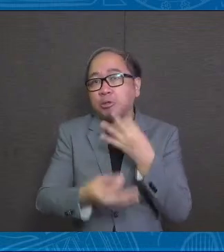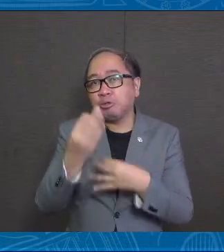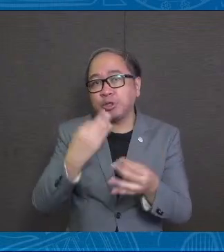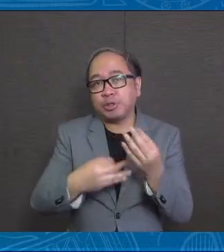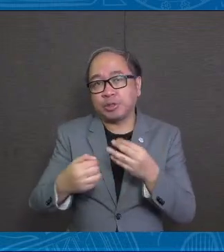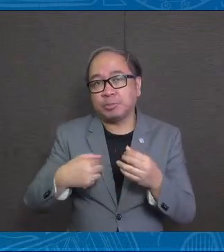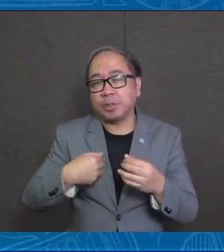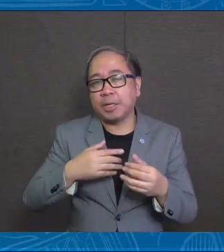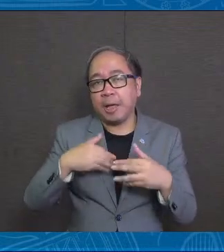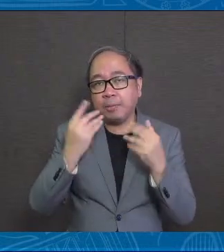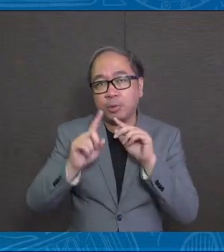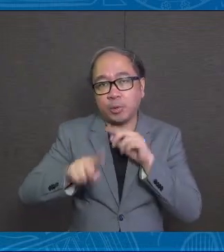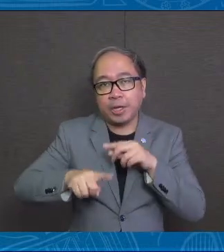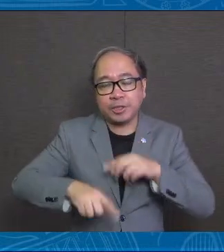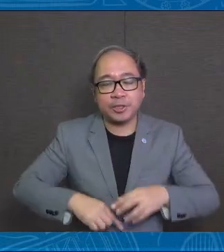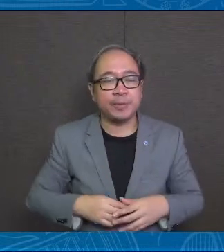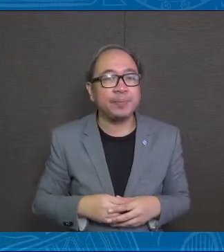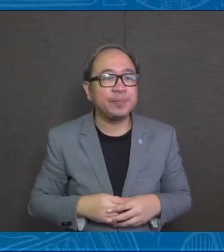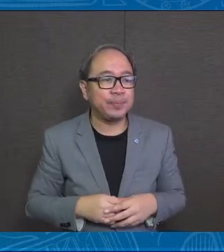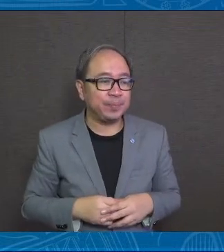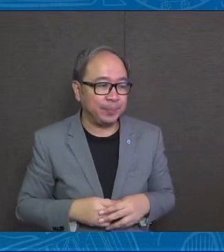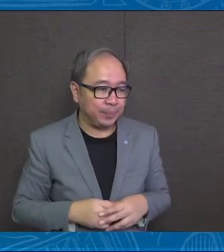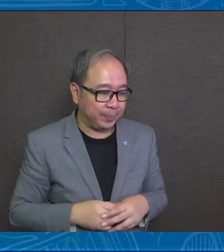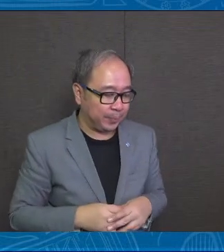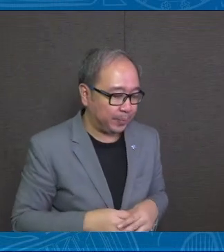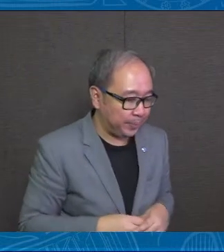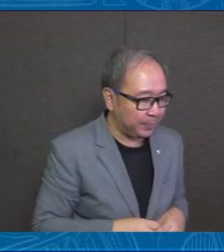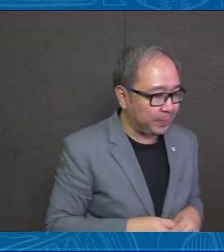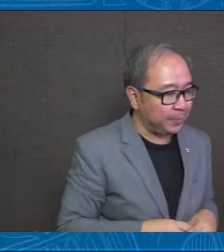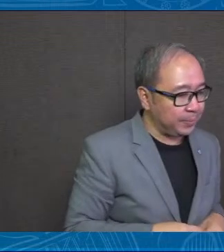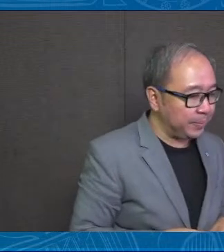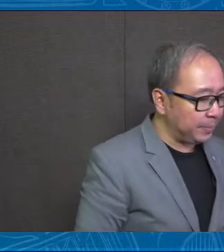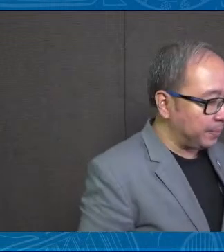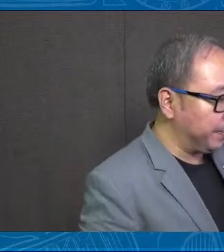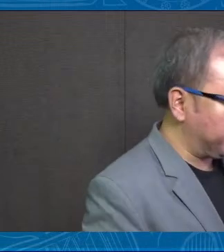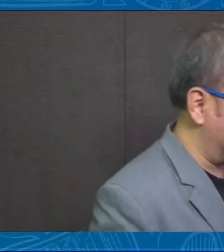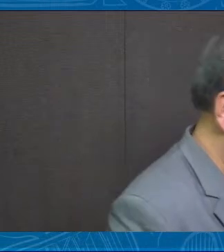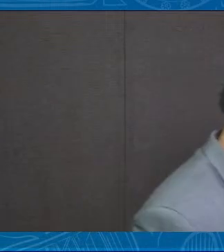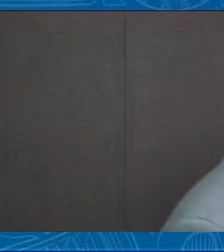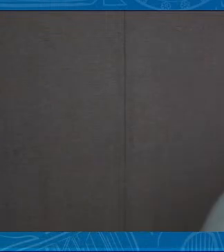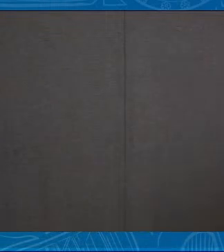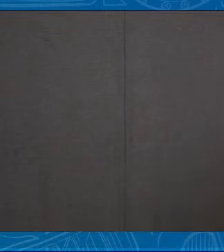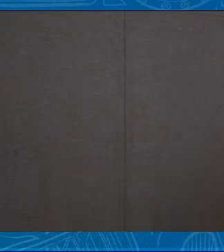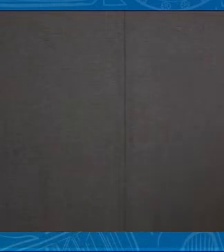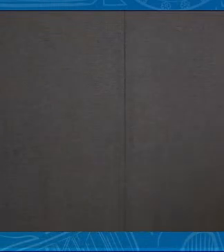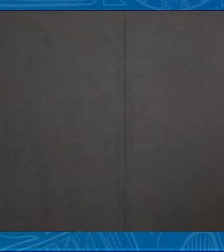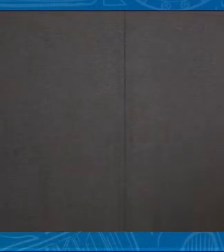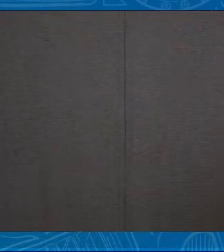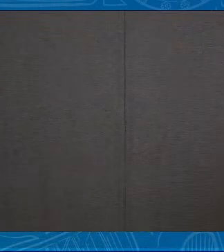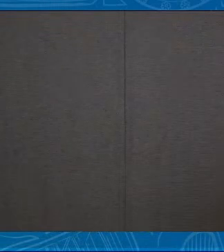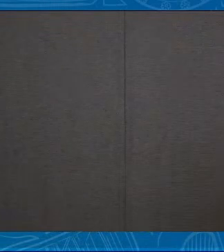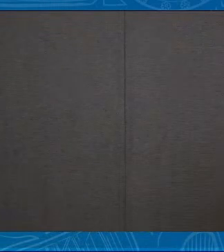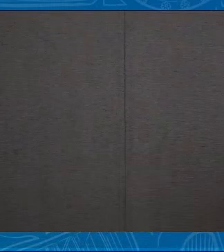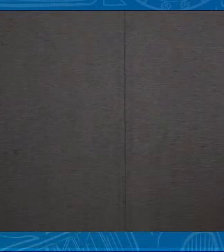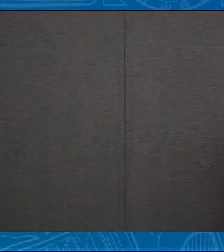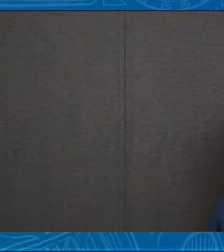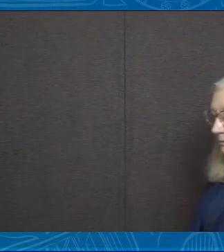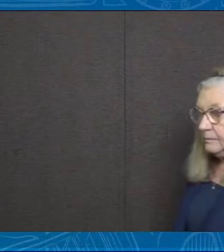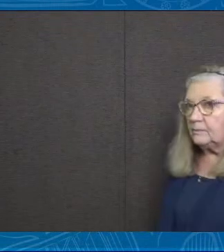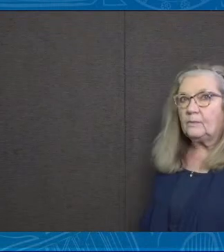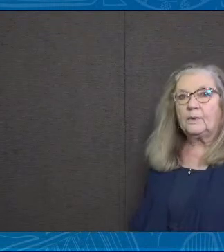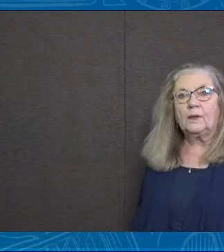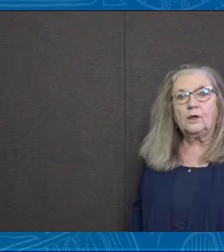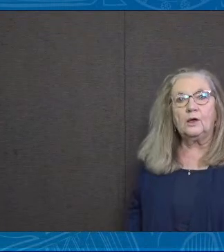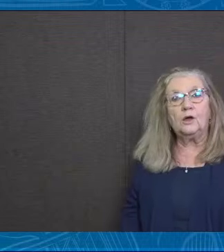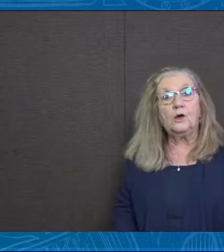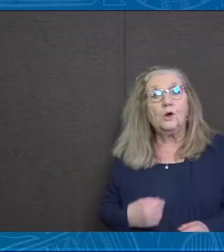Excellent. Thank you so much. There's so much to distill and also trying to extract out of those intervention. But really, I think